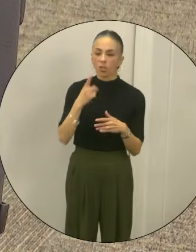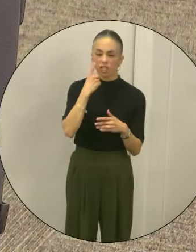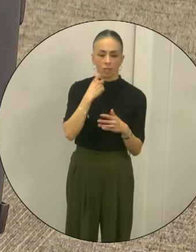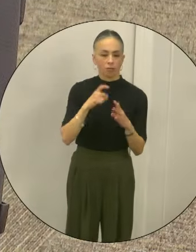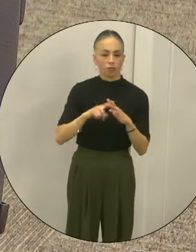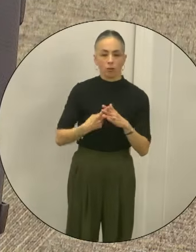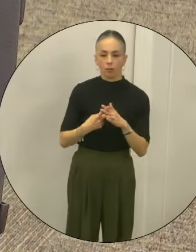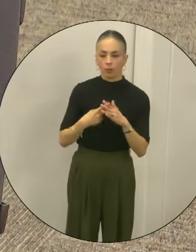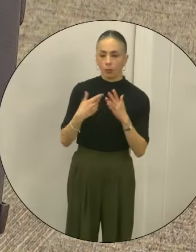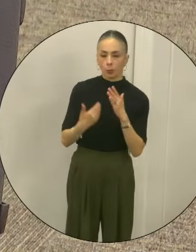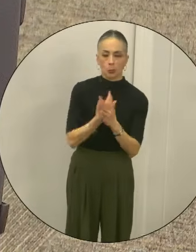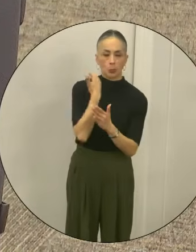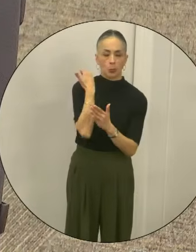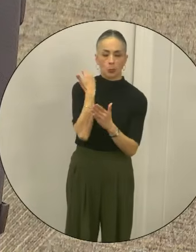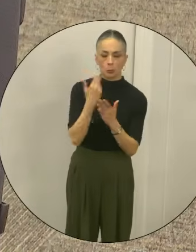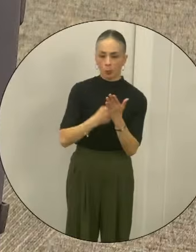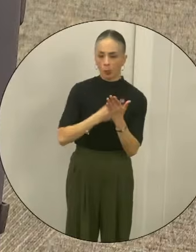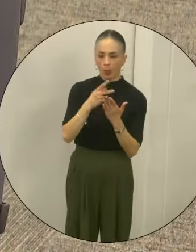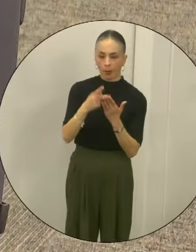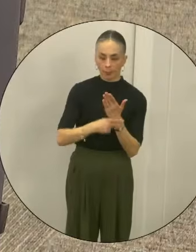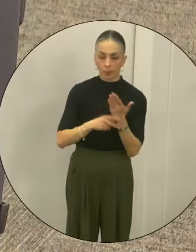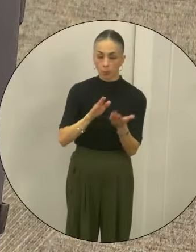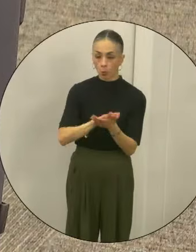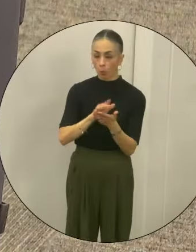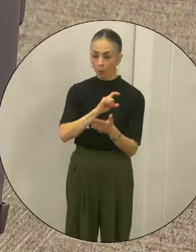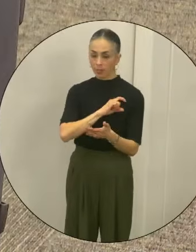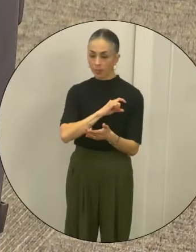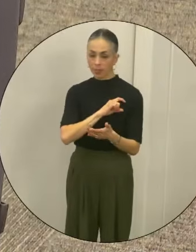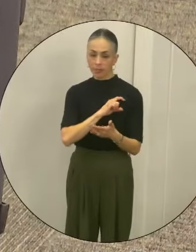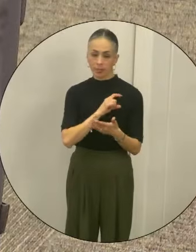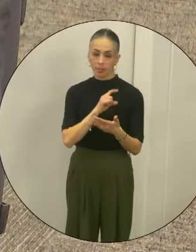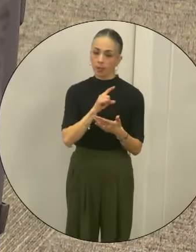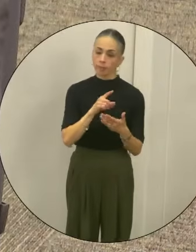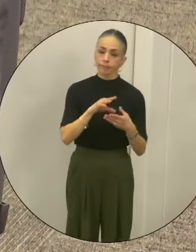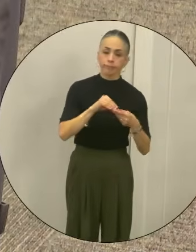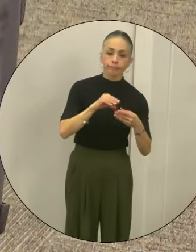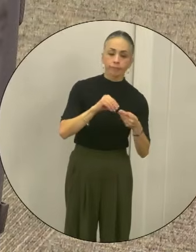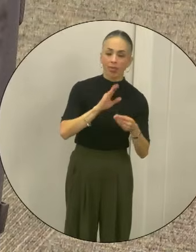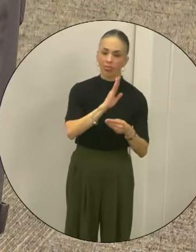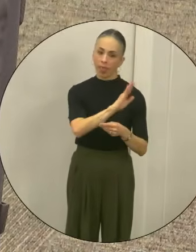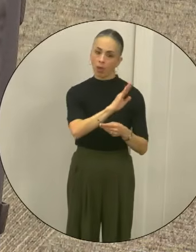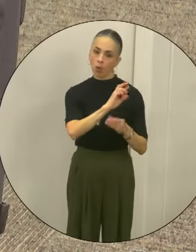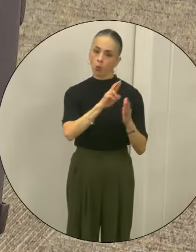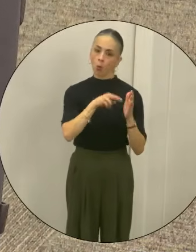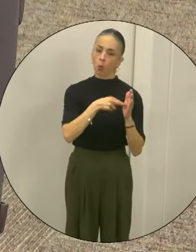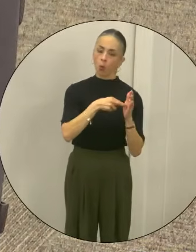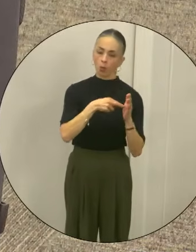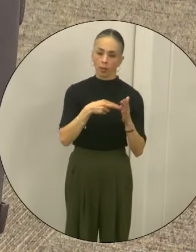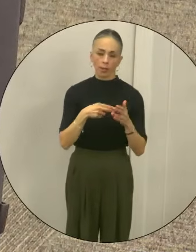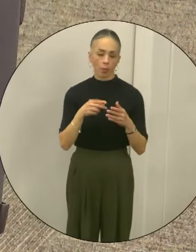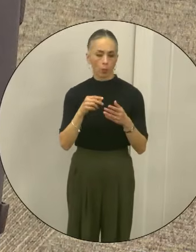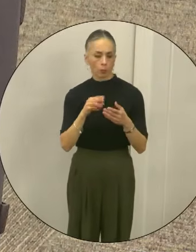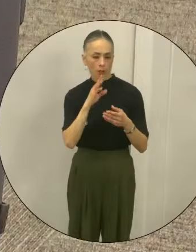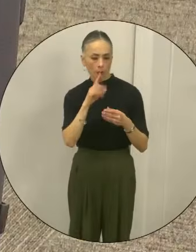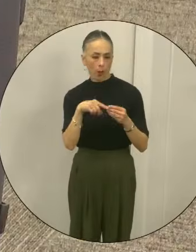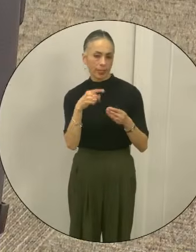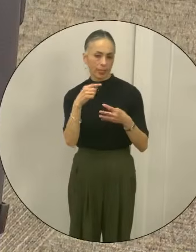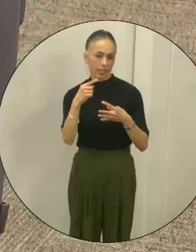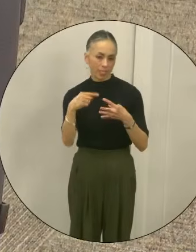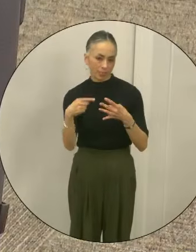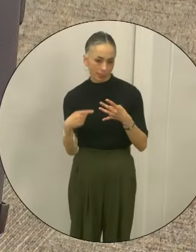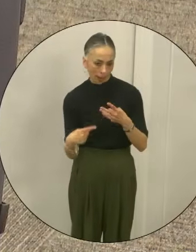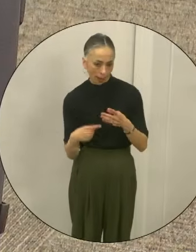of professional learning, which was school police kind of sharing their role, and then we'll go through each of the steps and then how we can best work on it. So